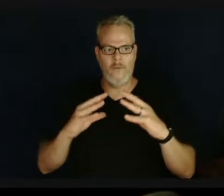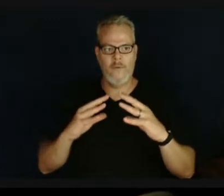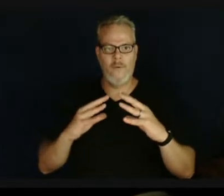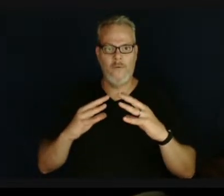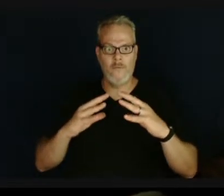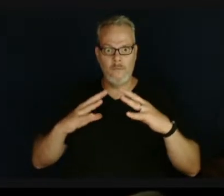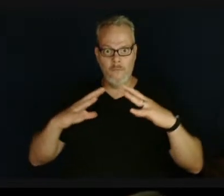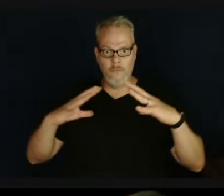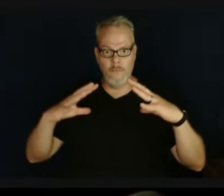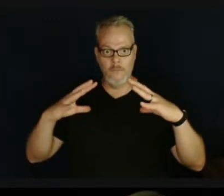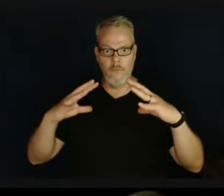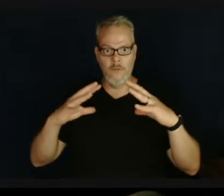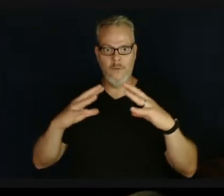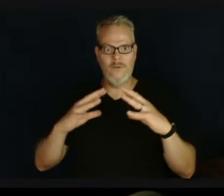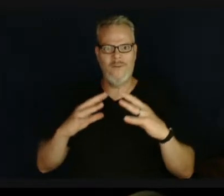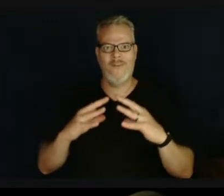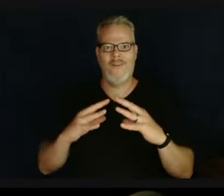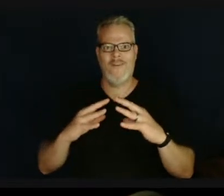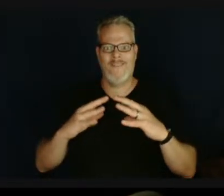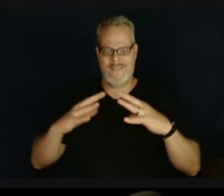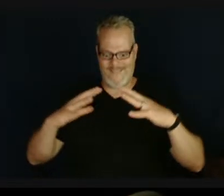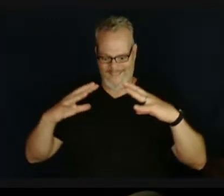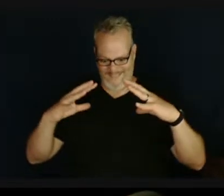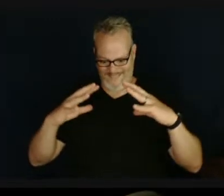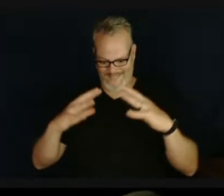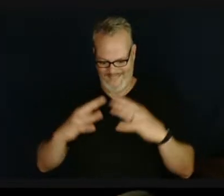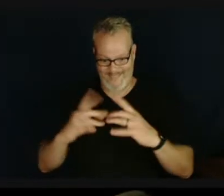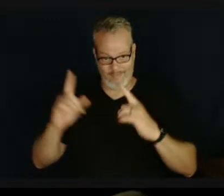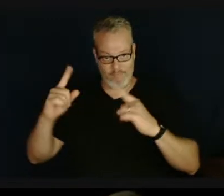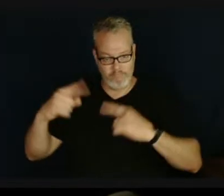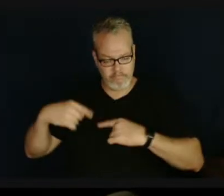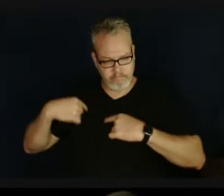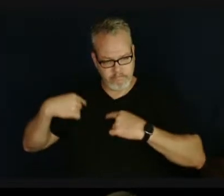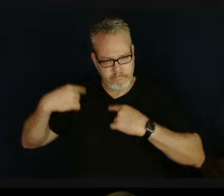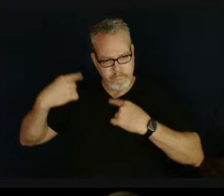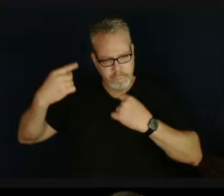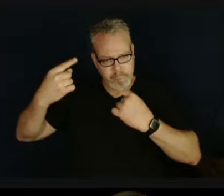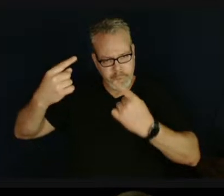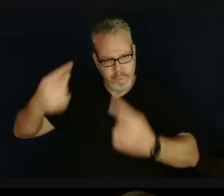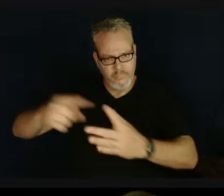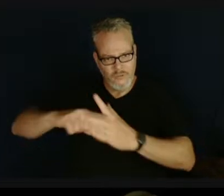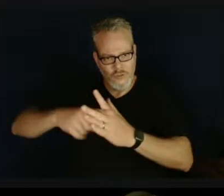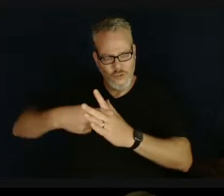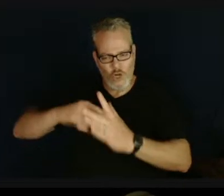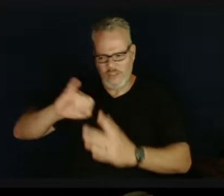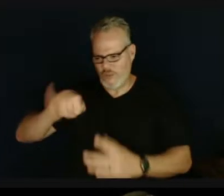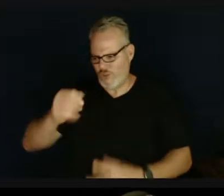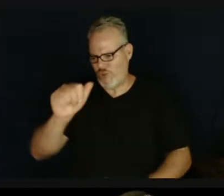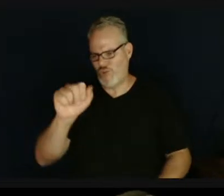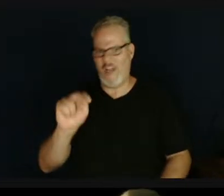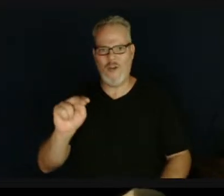episode 4 or 5, we'll call it, somewhere in there, right? So maybe since January sometime.